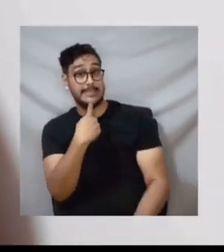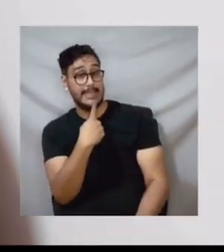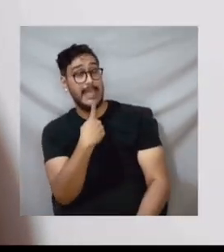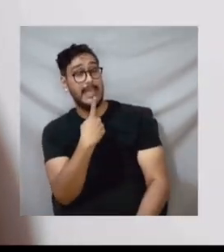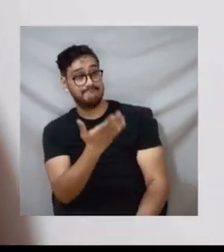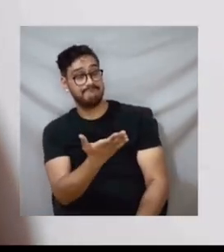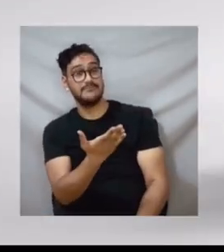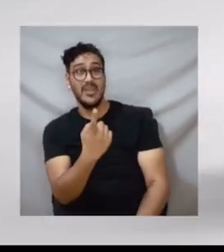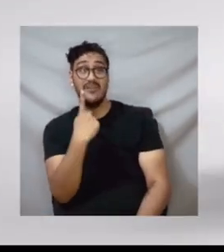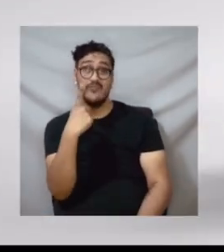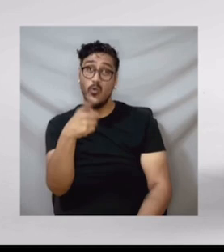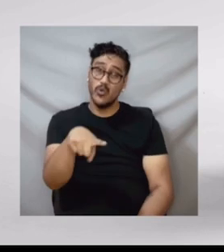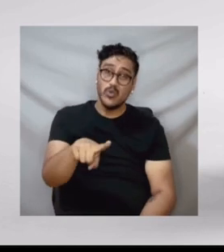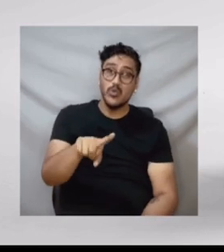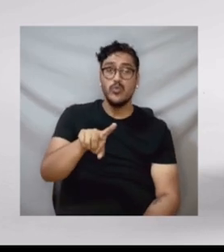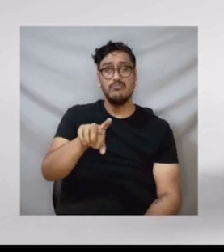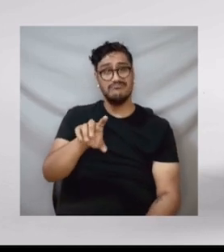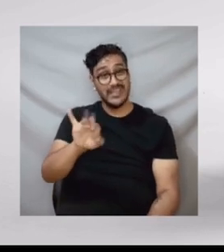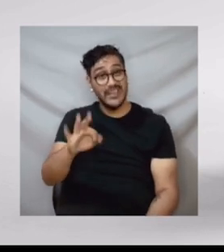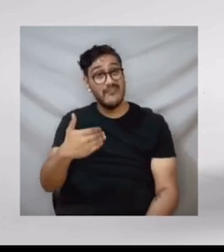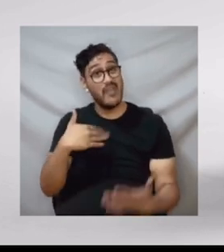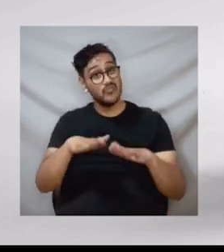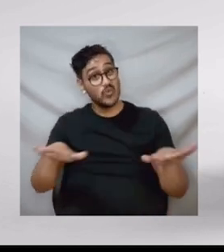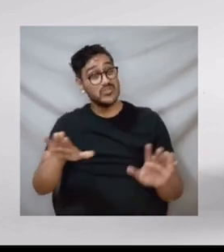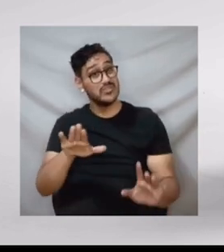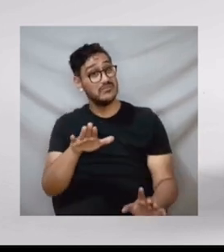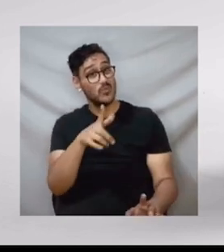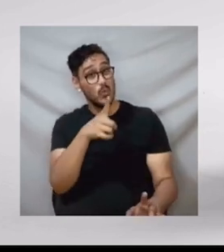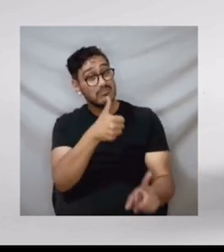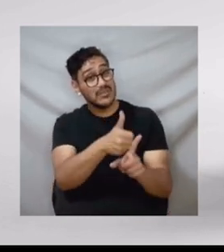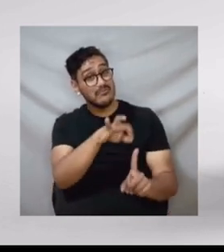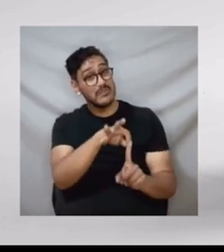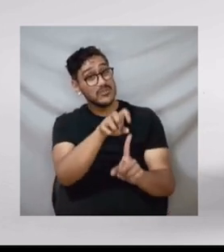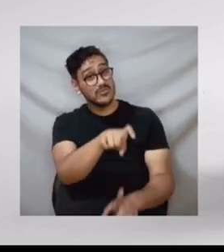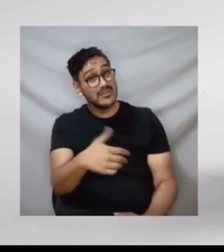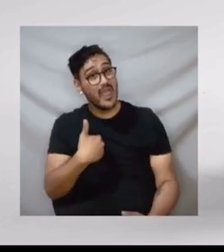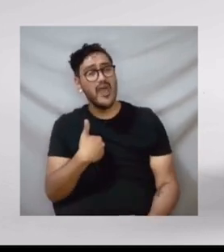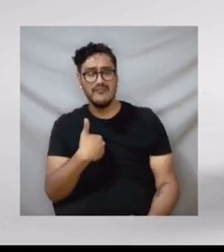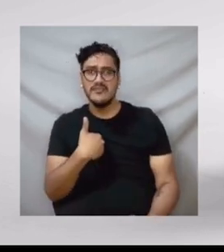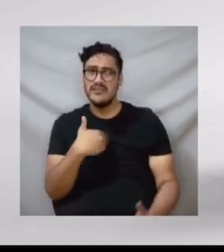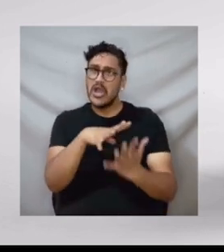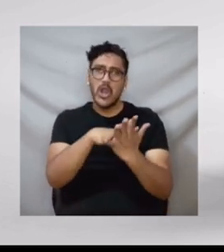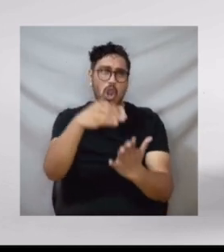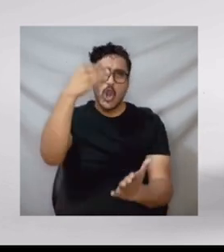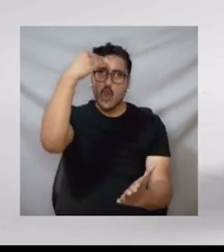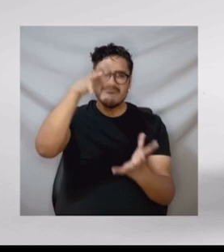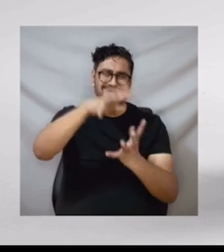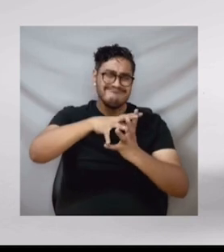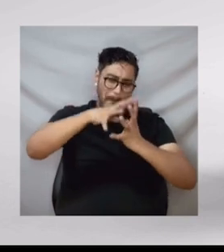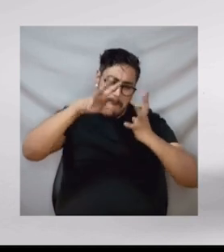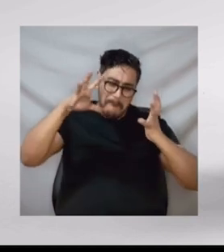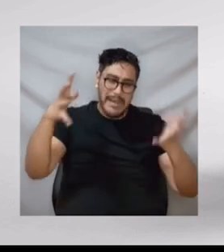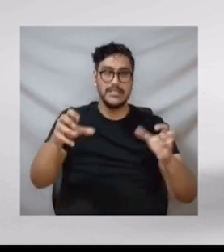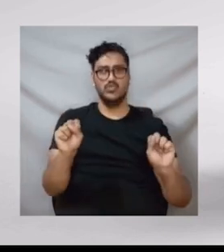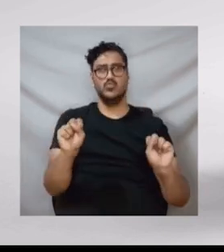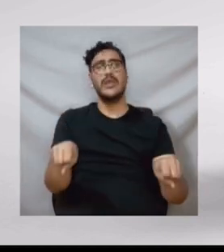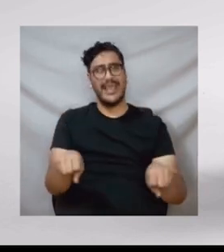who have children with special needs is learn as much as you can. I mean, try to